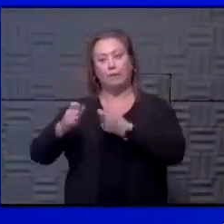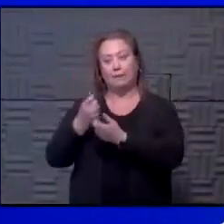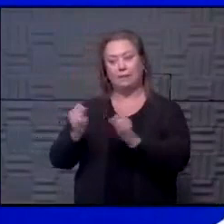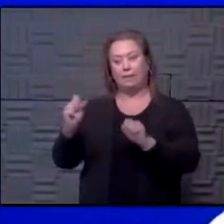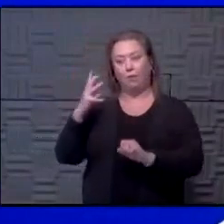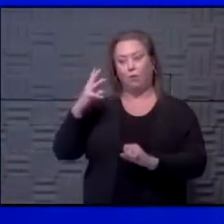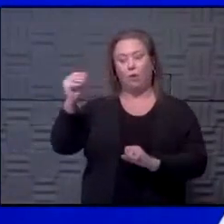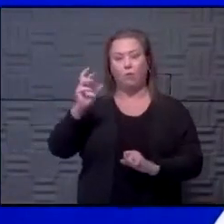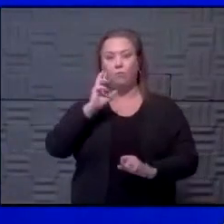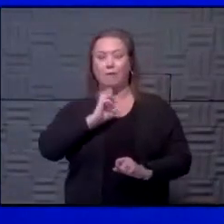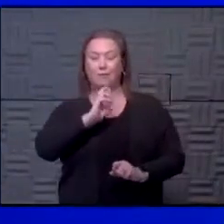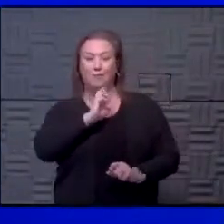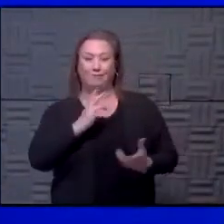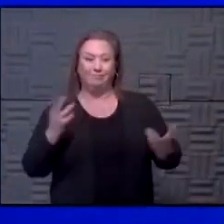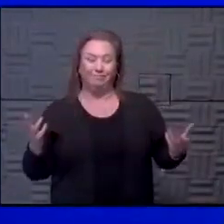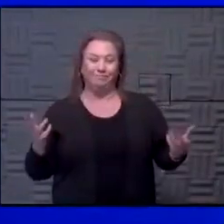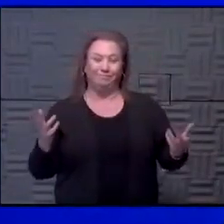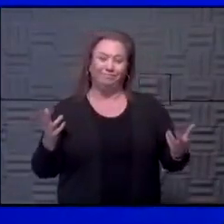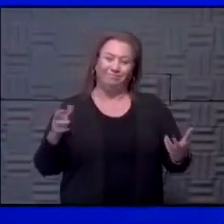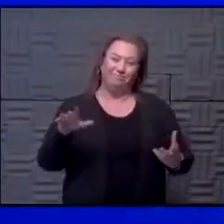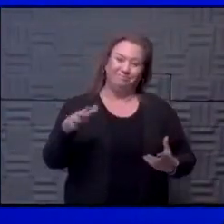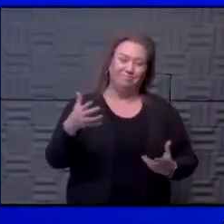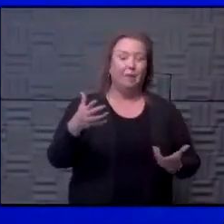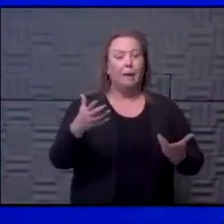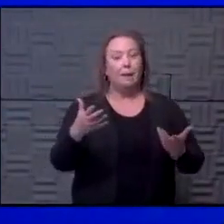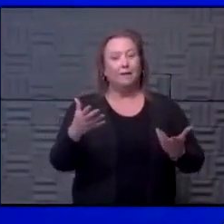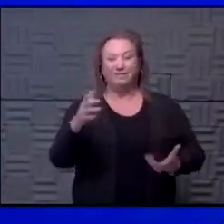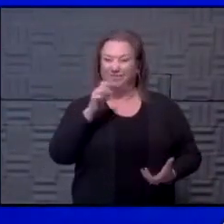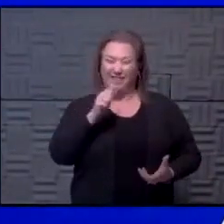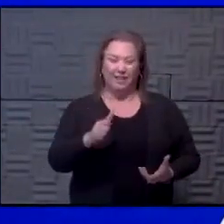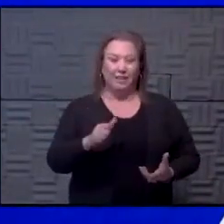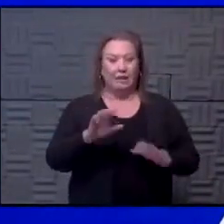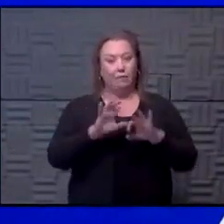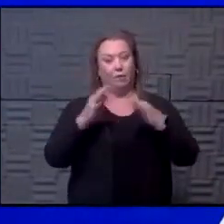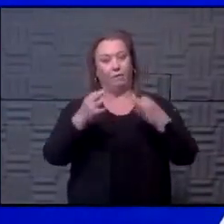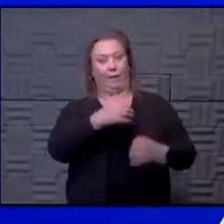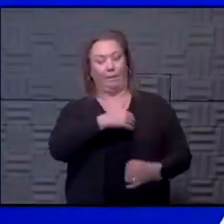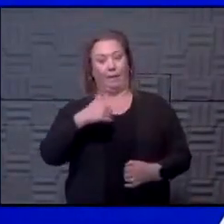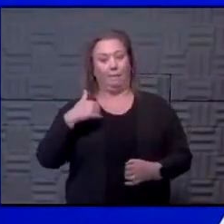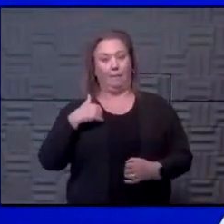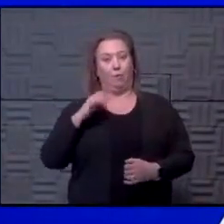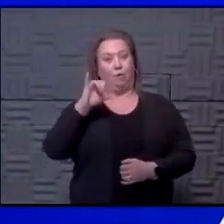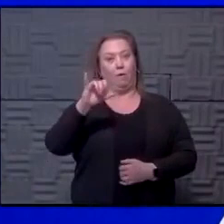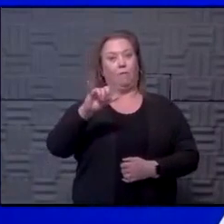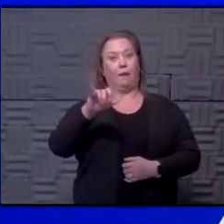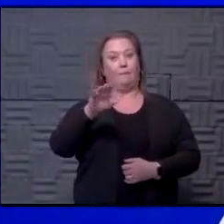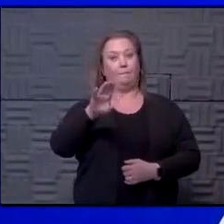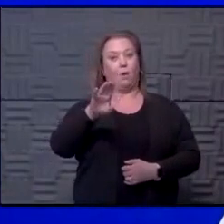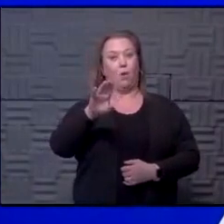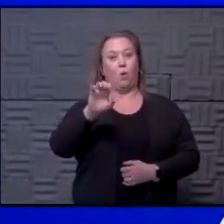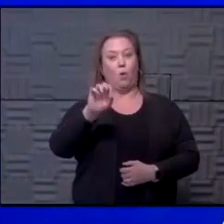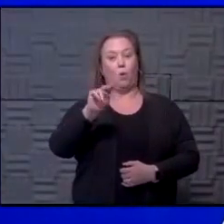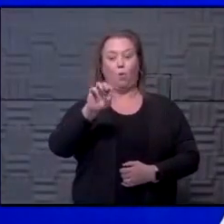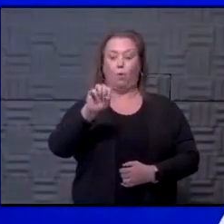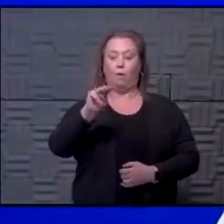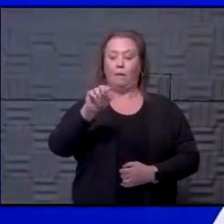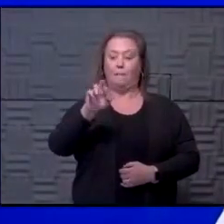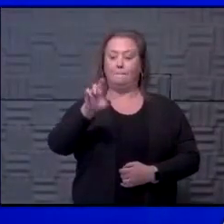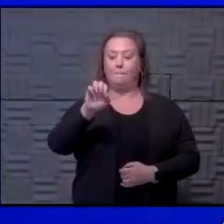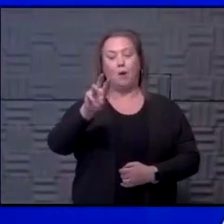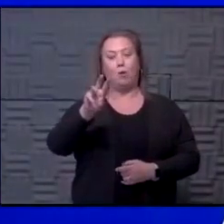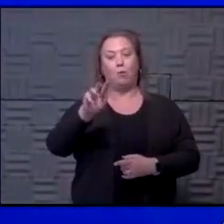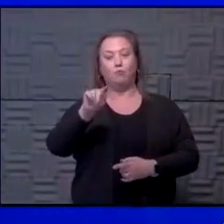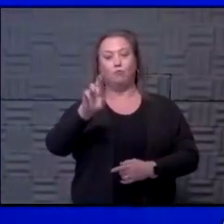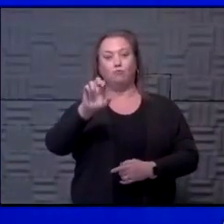restaurant? And the answer is, yeah, probably not. If you're a family member of that BMT person, bone marrow transplant patient, and you've just been, and